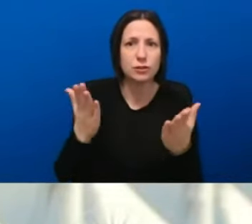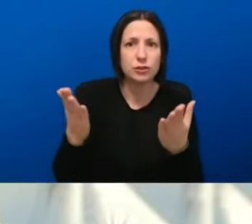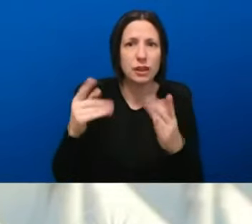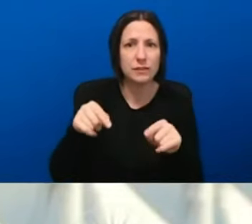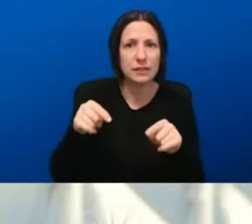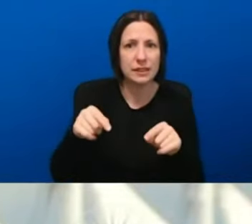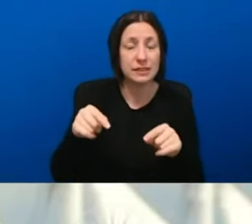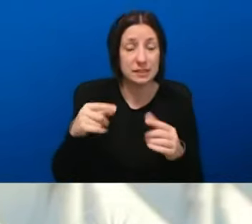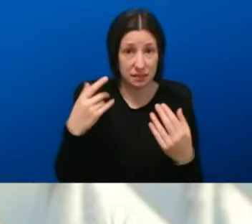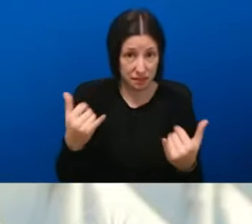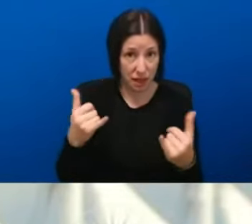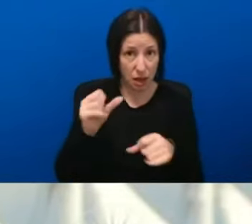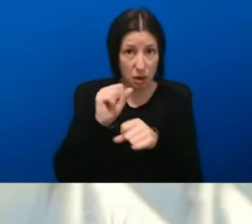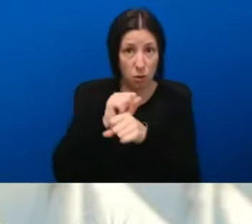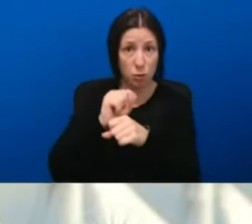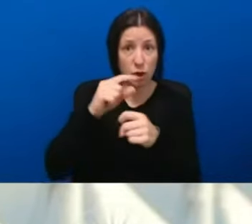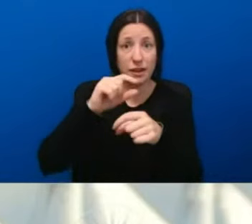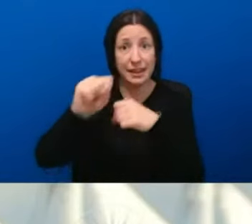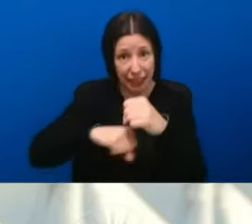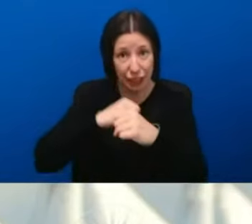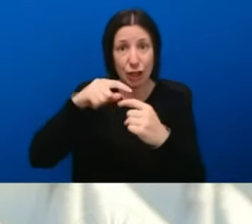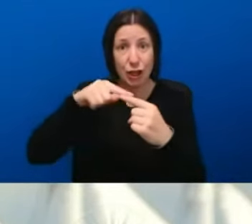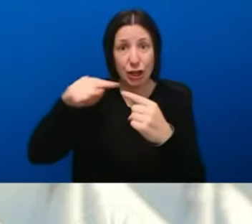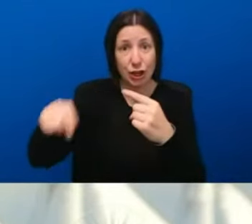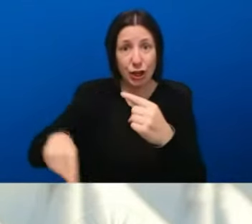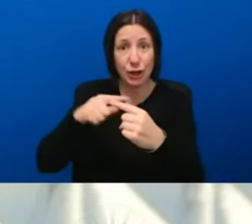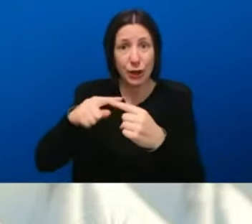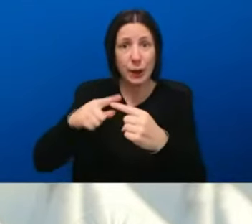organization has moved into year-round operations?